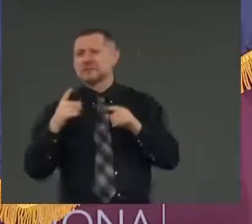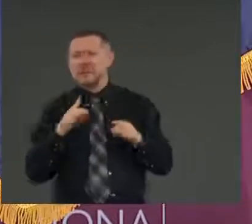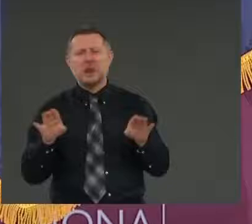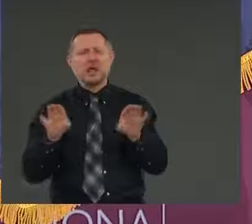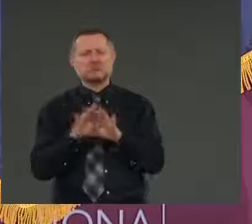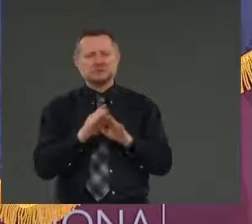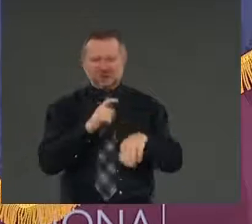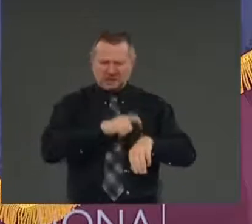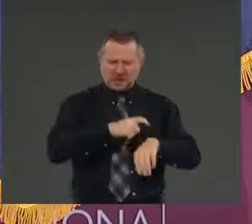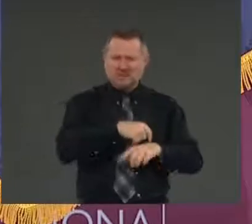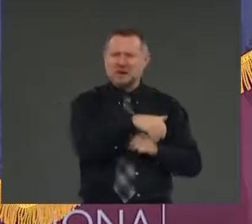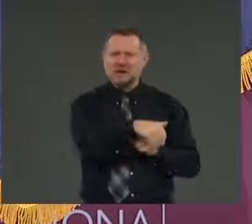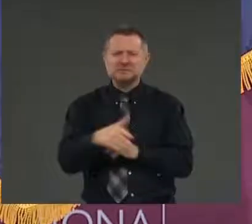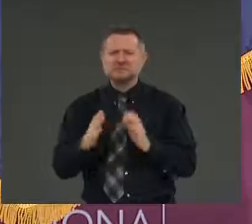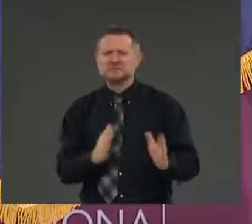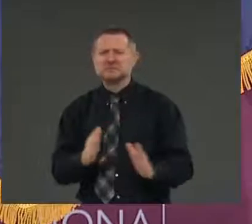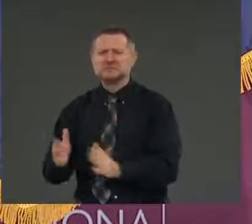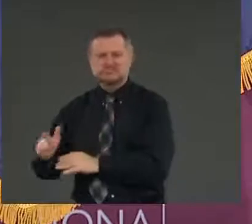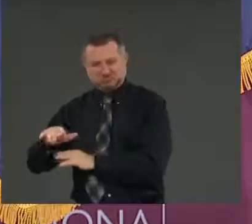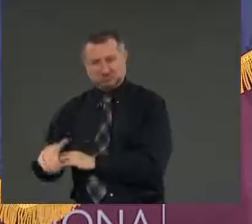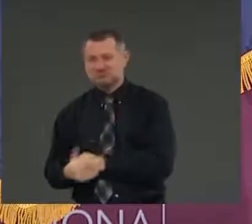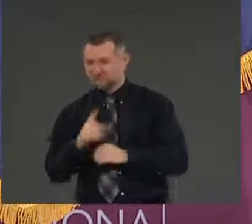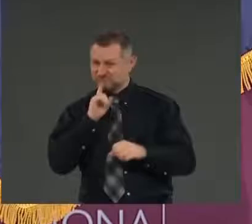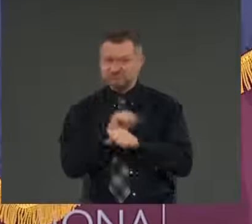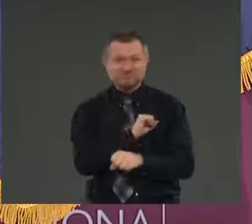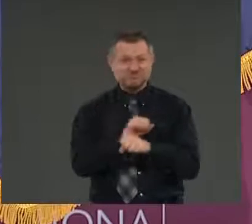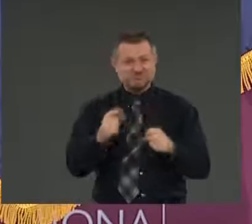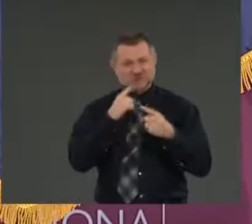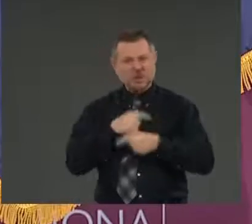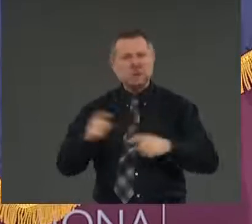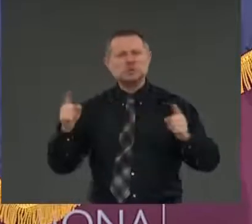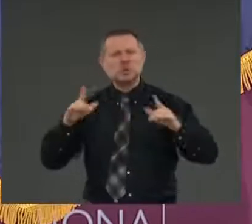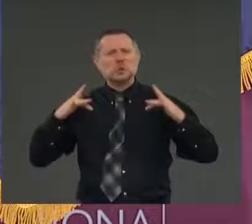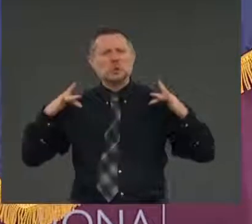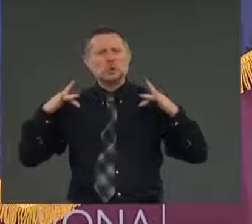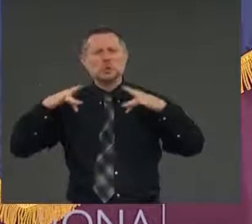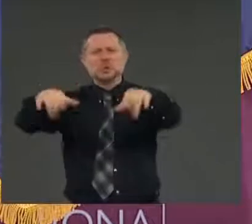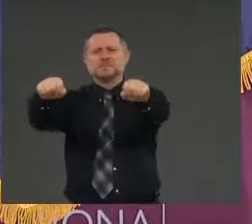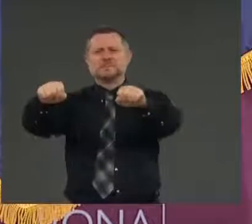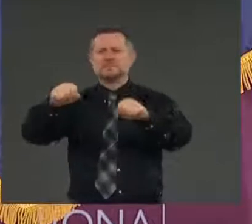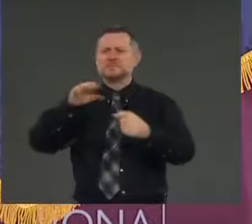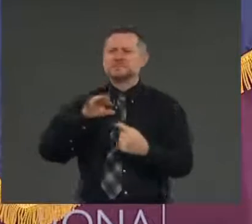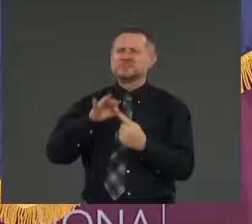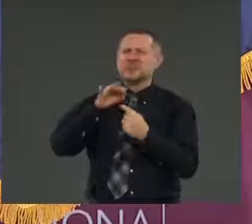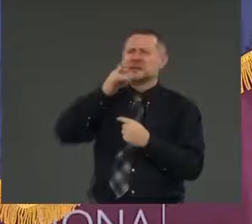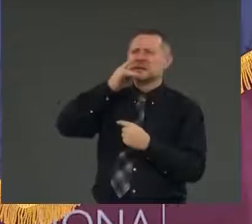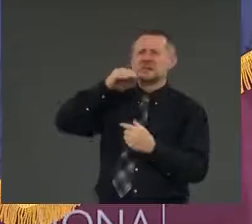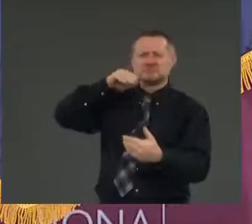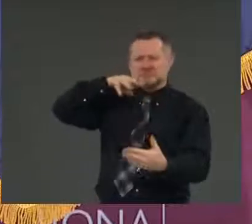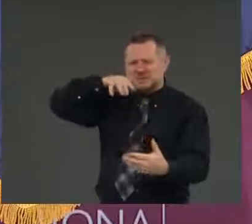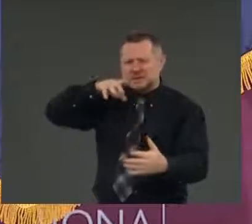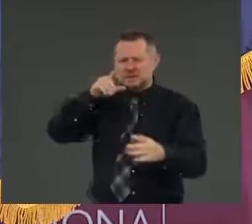helped. But they're disinfecting trains. The trains are disinfected. They're using UV lights. They're using all sorts of chemicals. They're experimenting